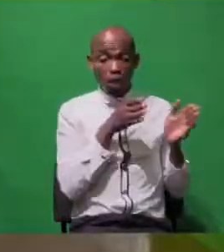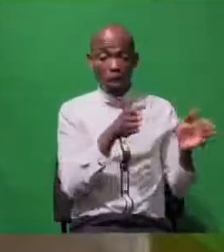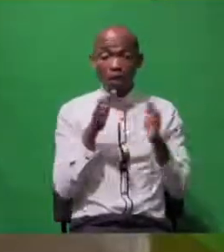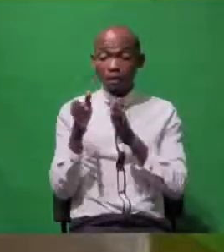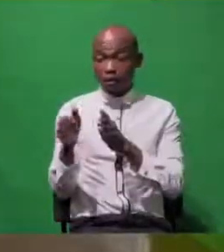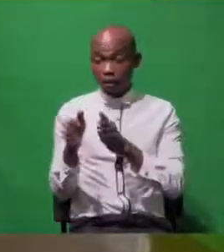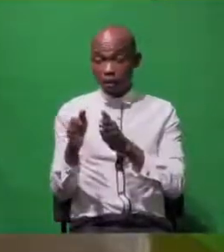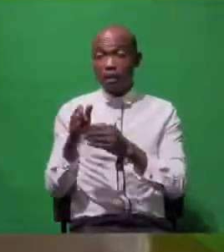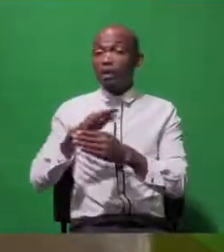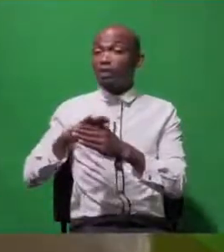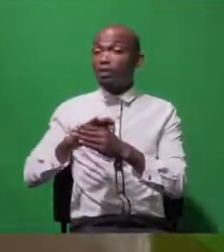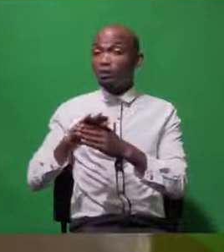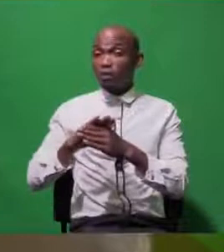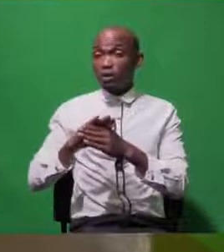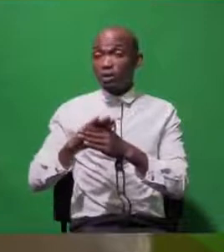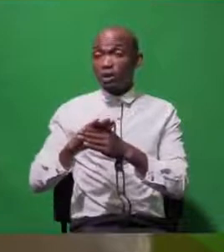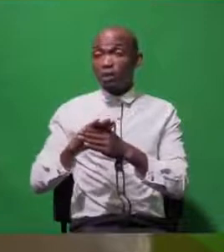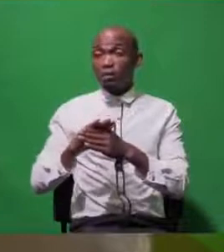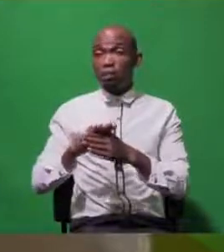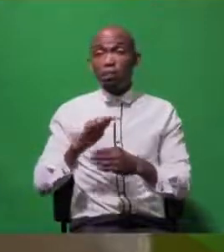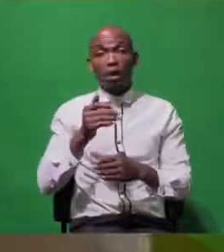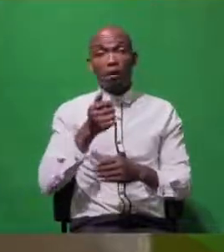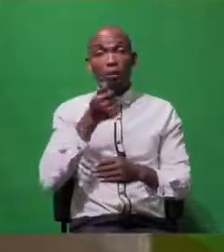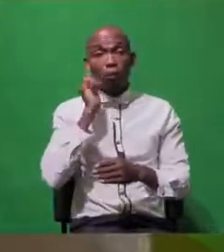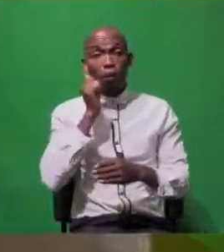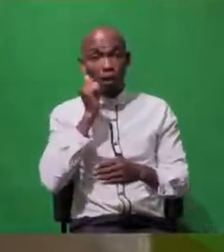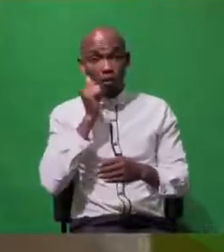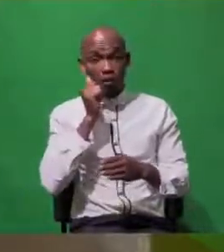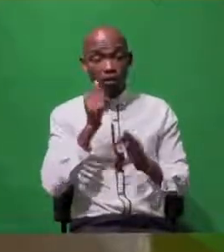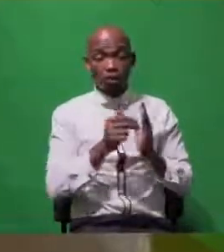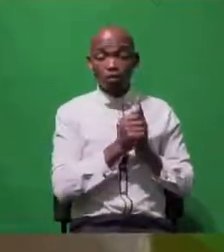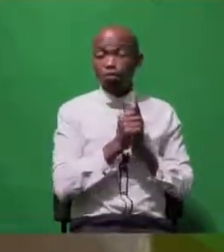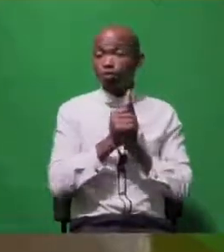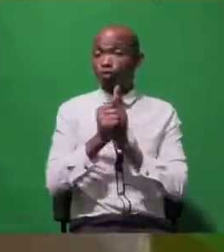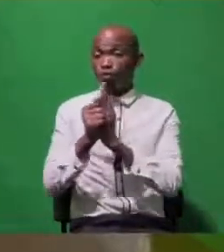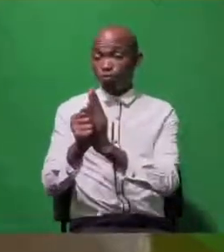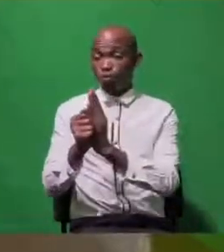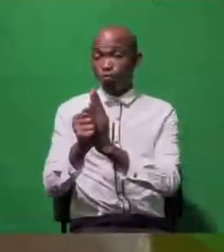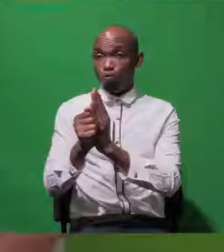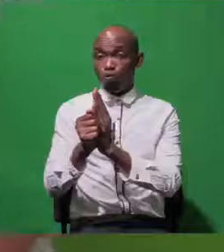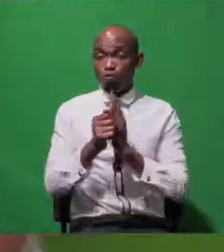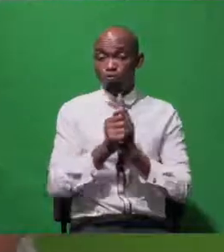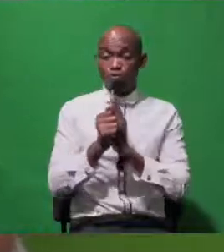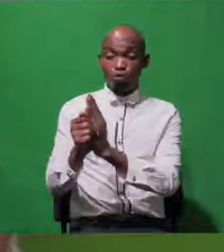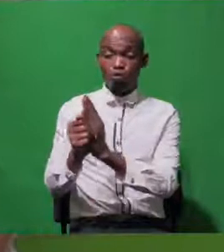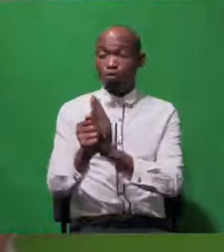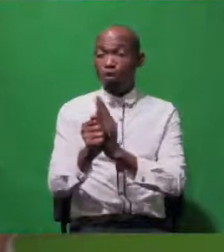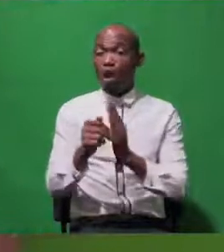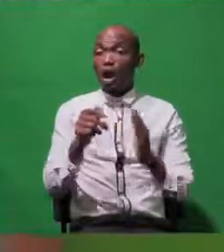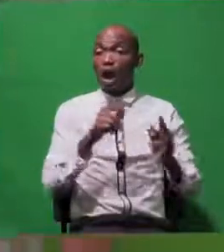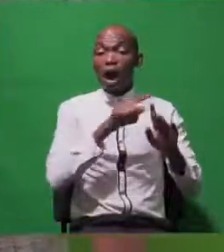were used by the whites to rule the Africans. The Africans who